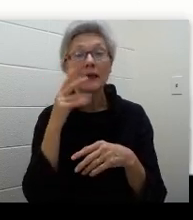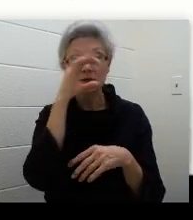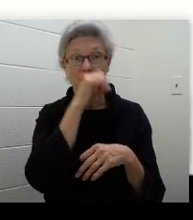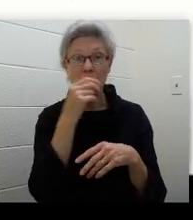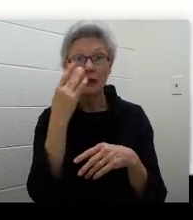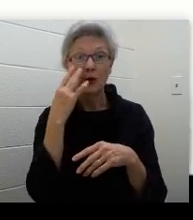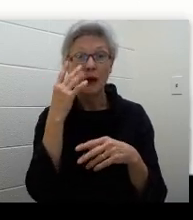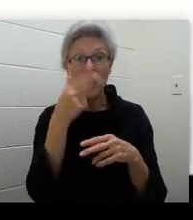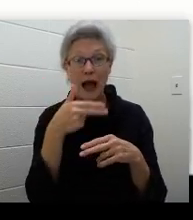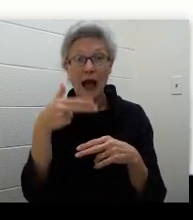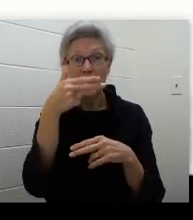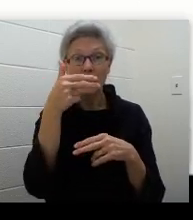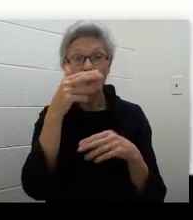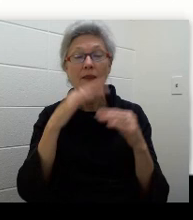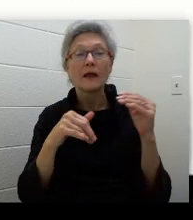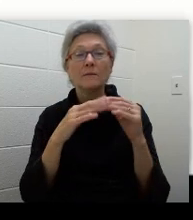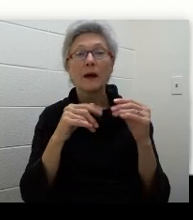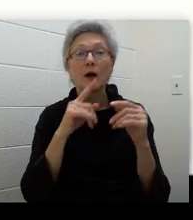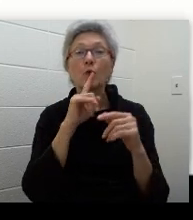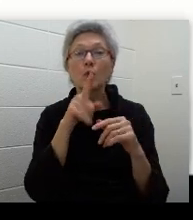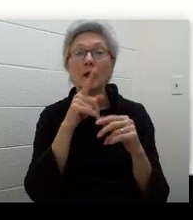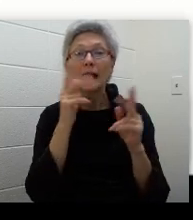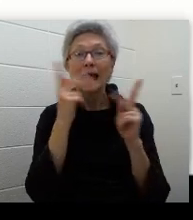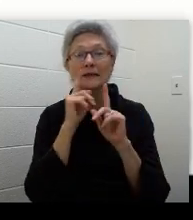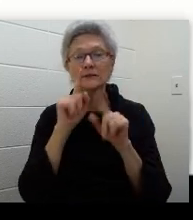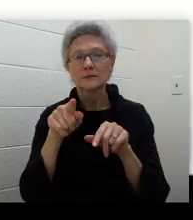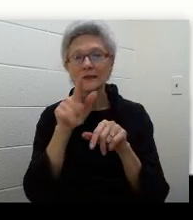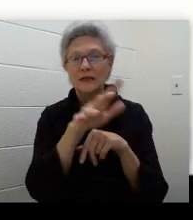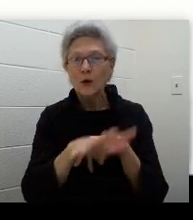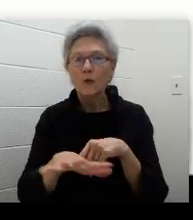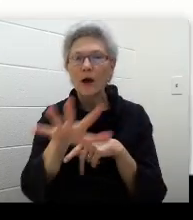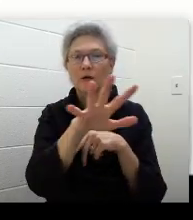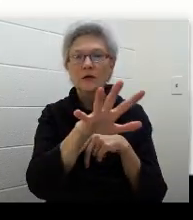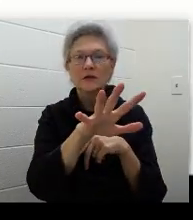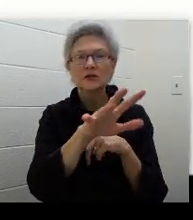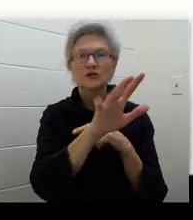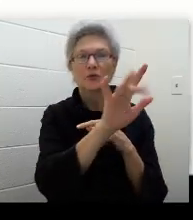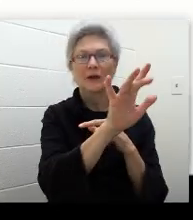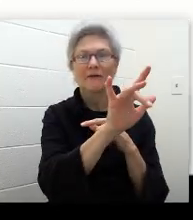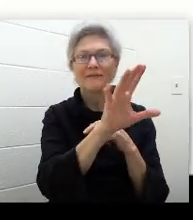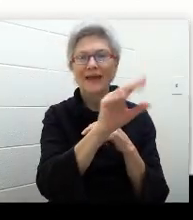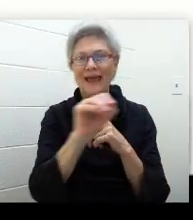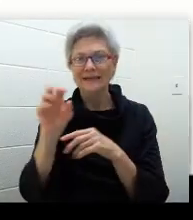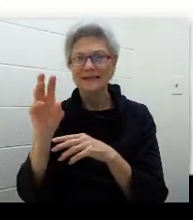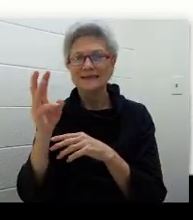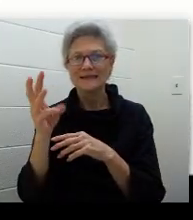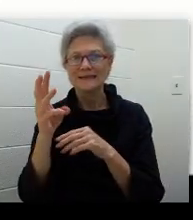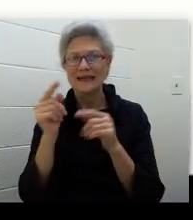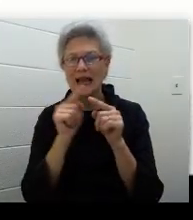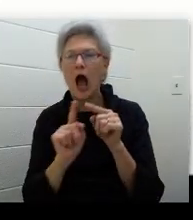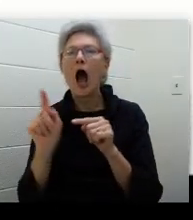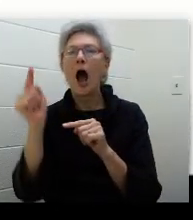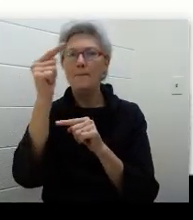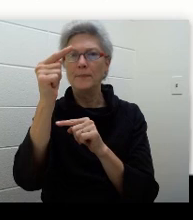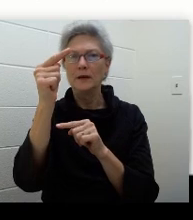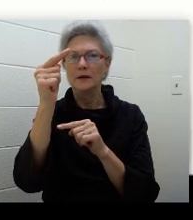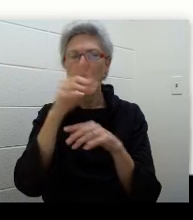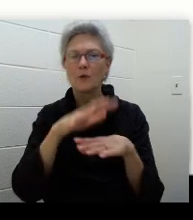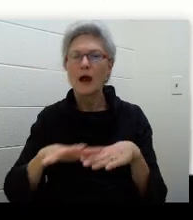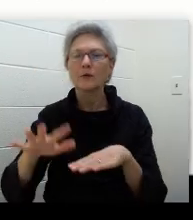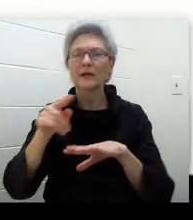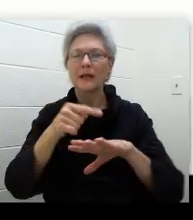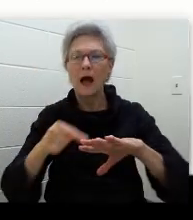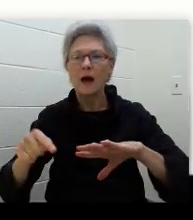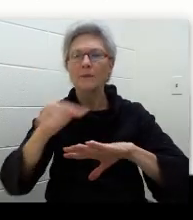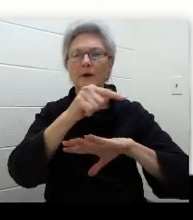is going to be higher than my actual product because I rounded both 25 and 16 up. Okay,